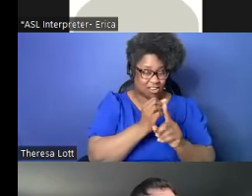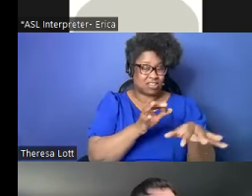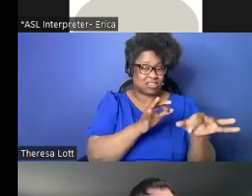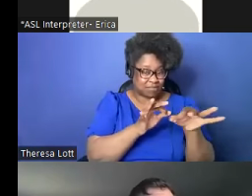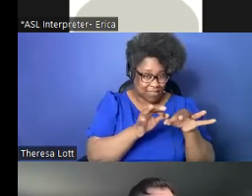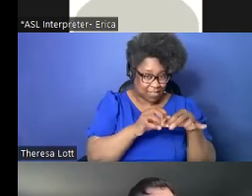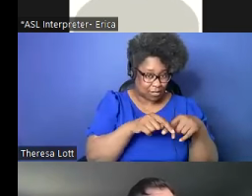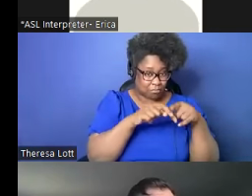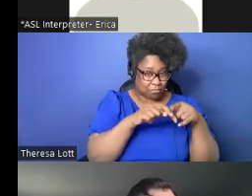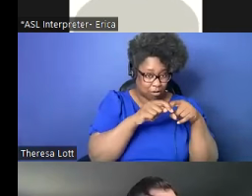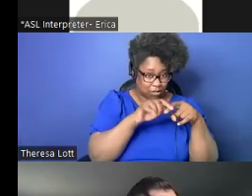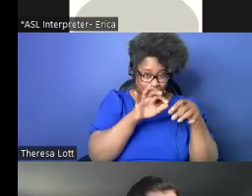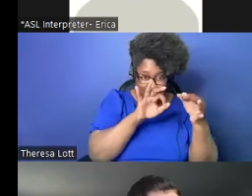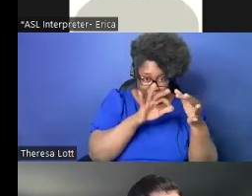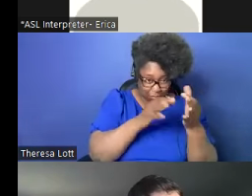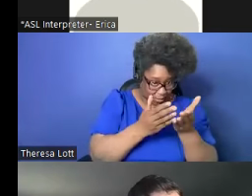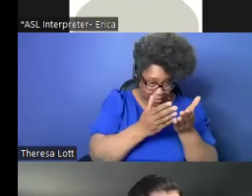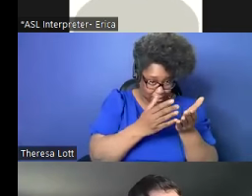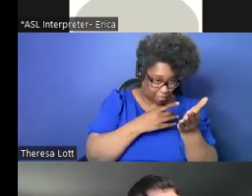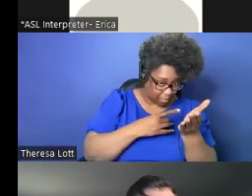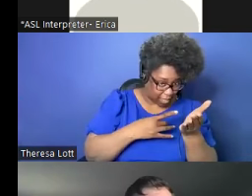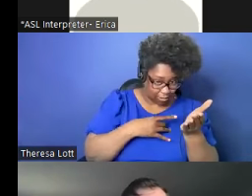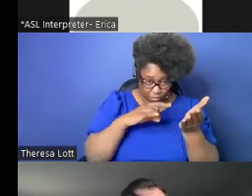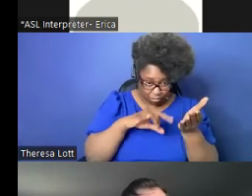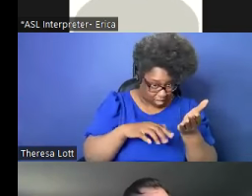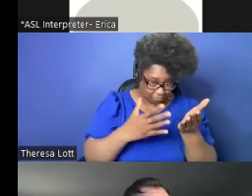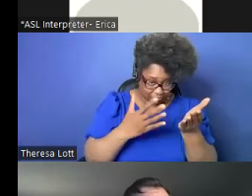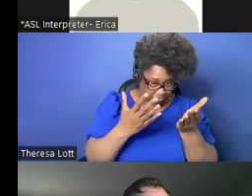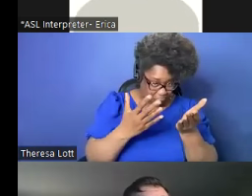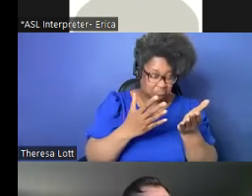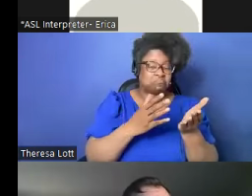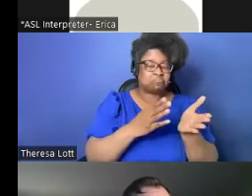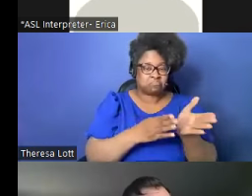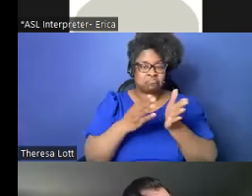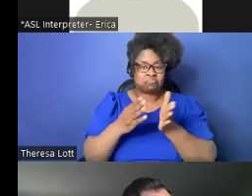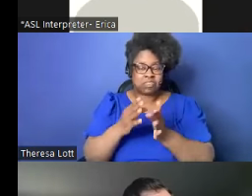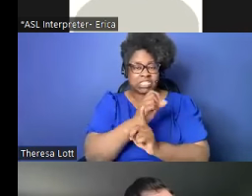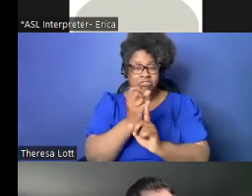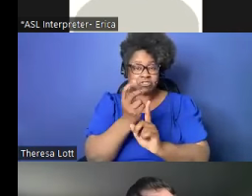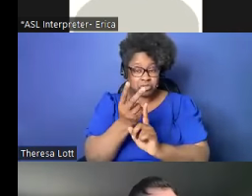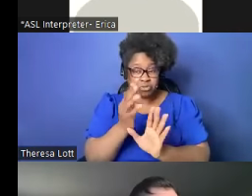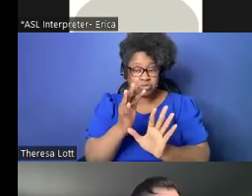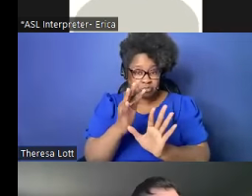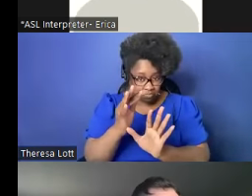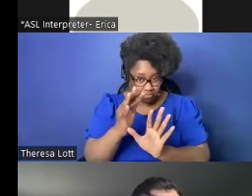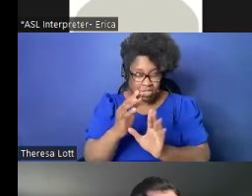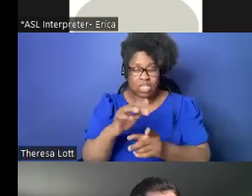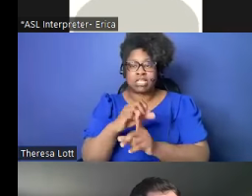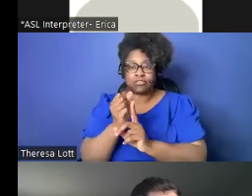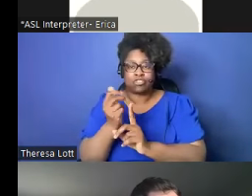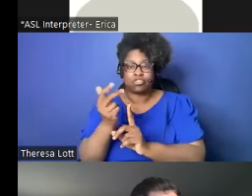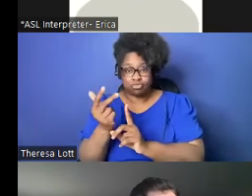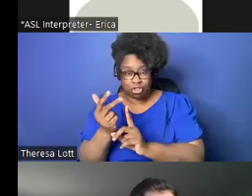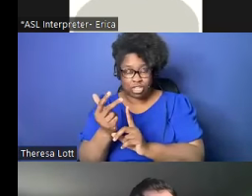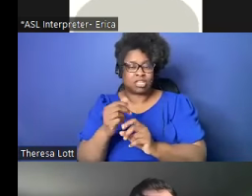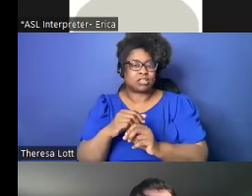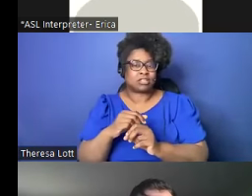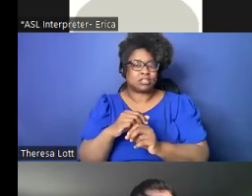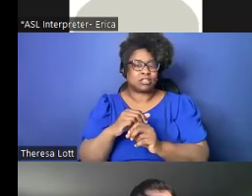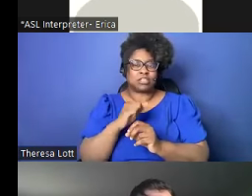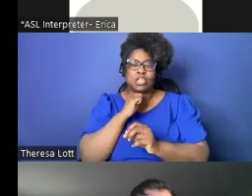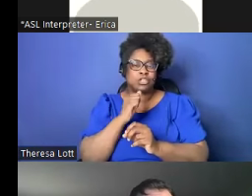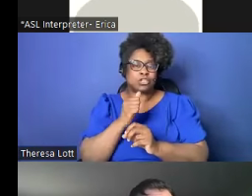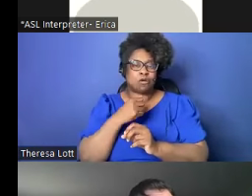feedback, what you like or dislike about what we just presented and how it will impact you. Don't be afraid to let us know your